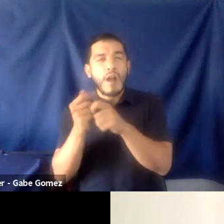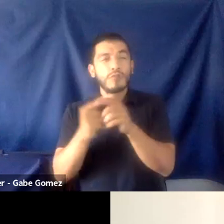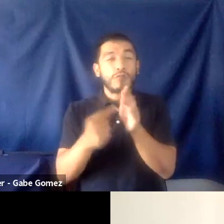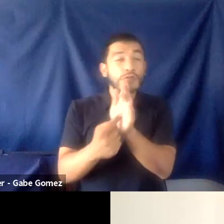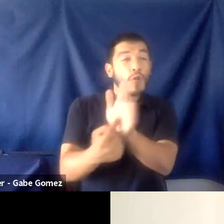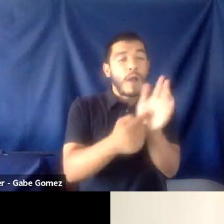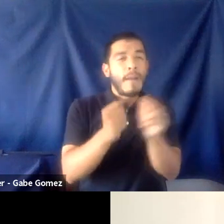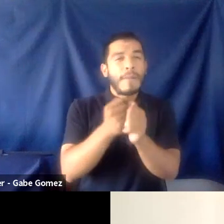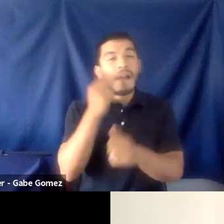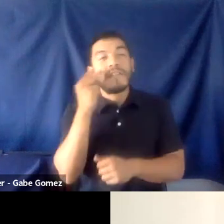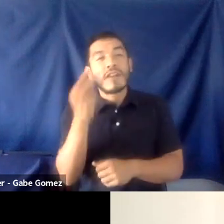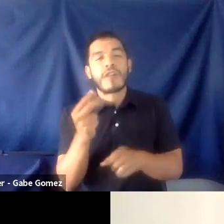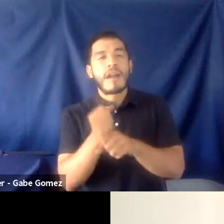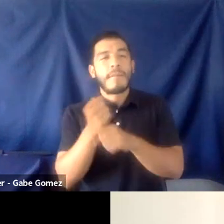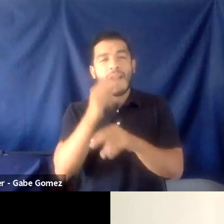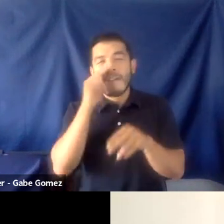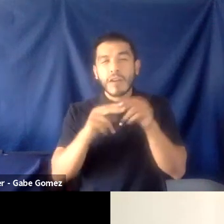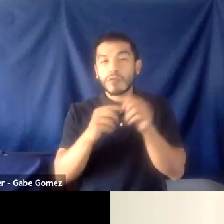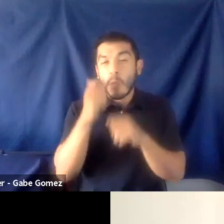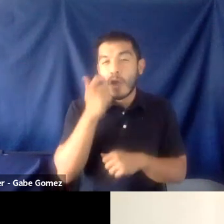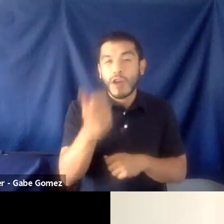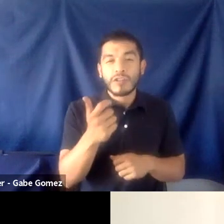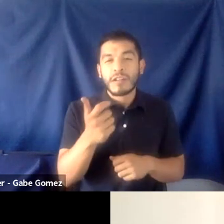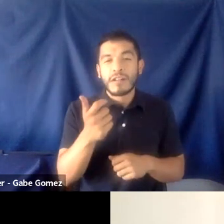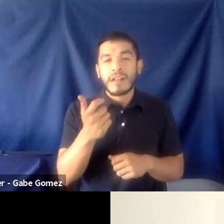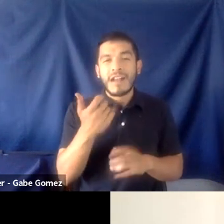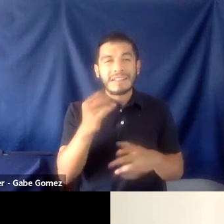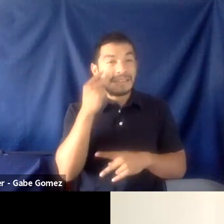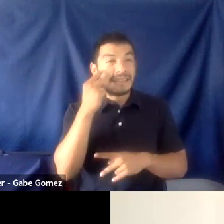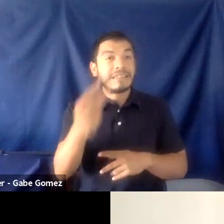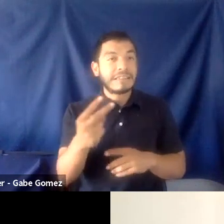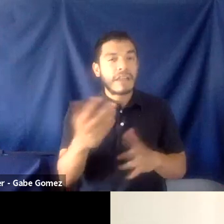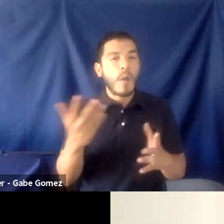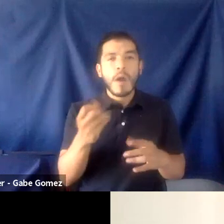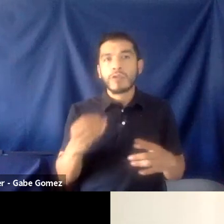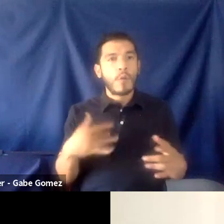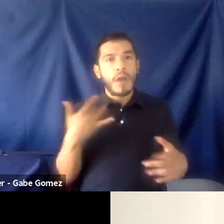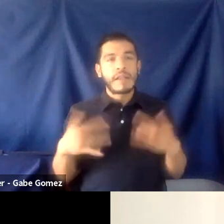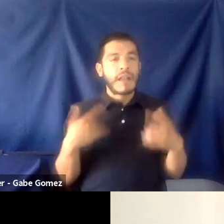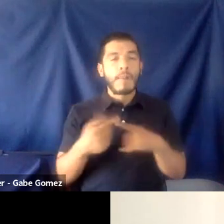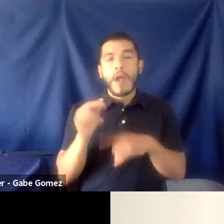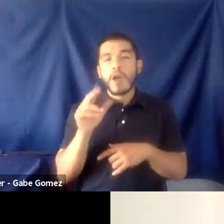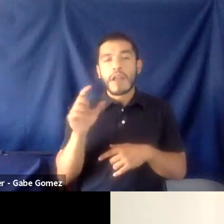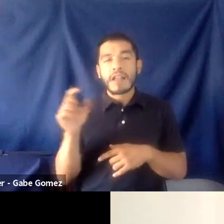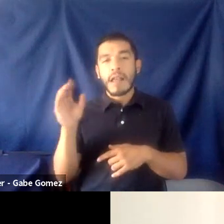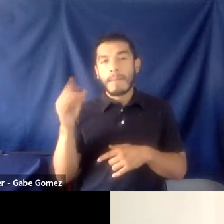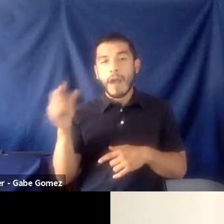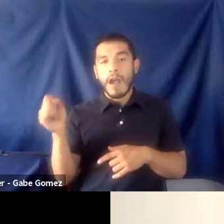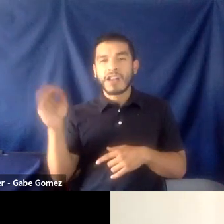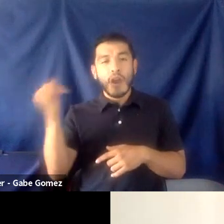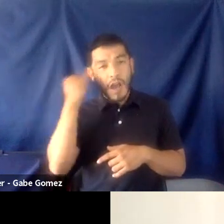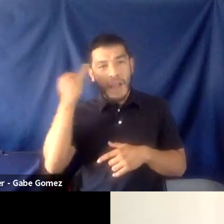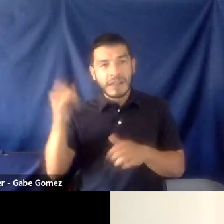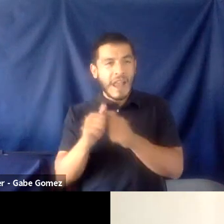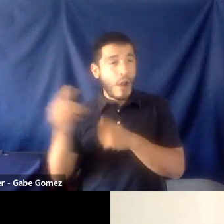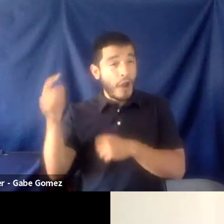make it visual and make it cinematic and make it kind of sing with what's so exciting about Grace Lee Boggs, which is her ideas and how her mind